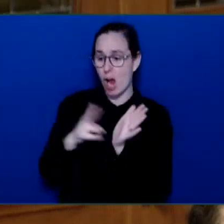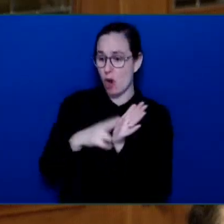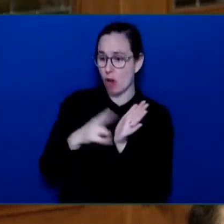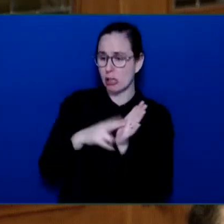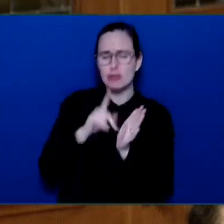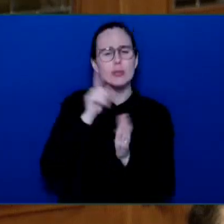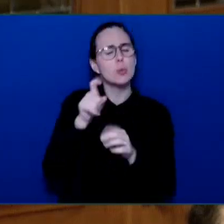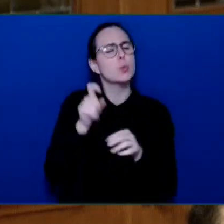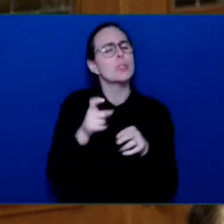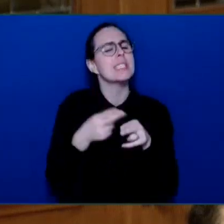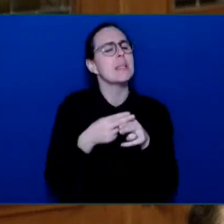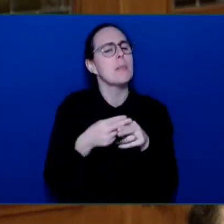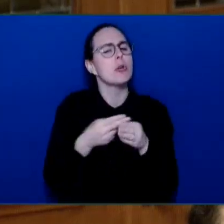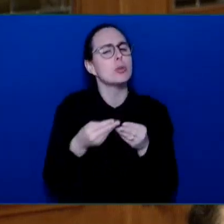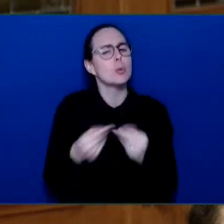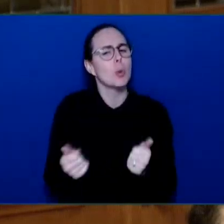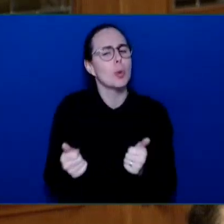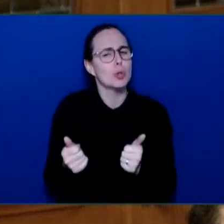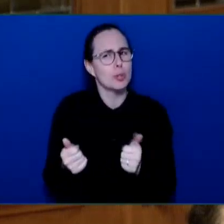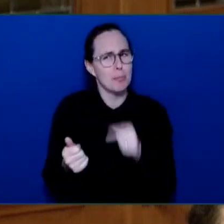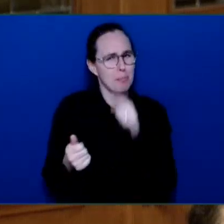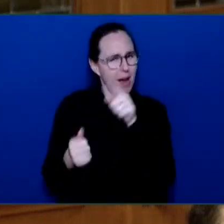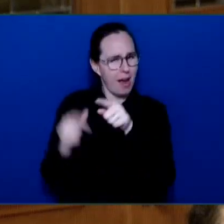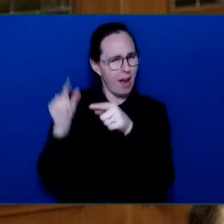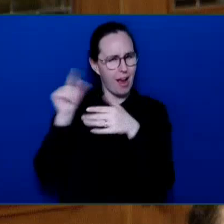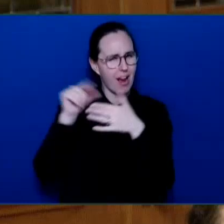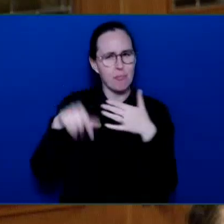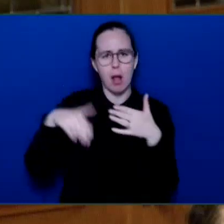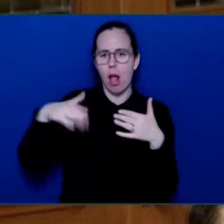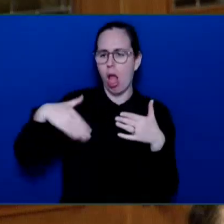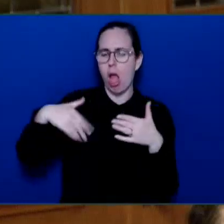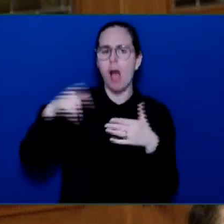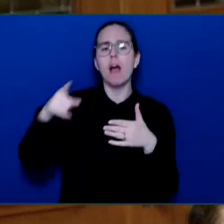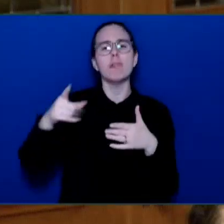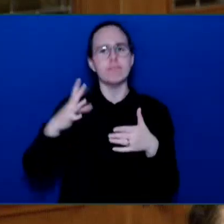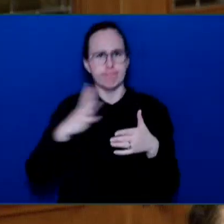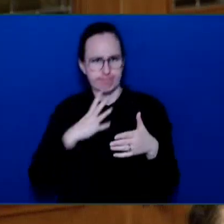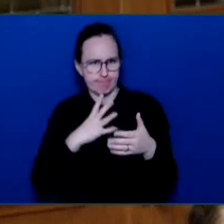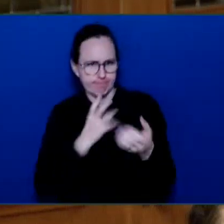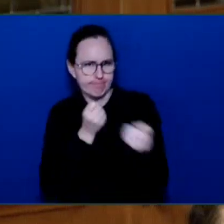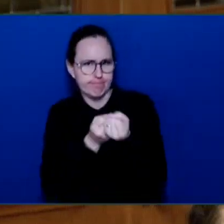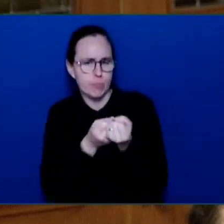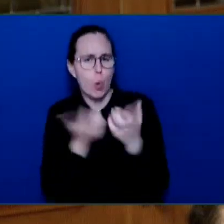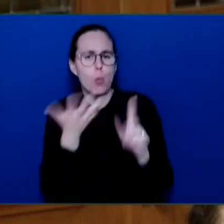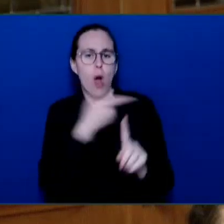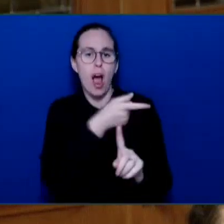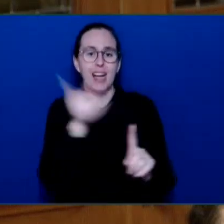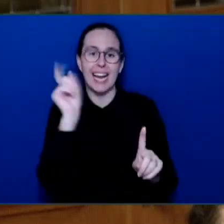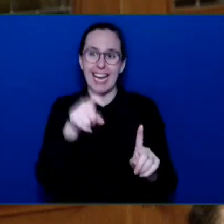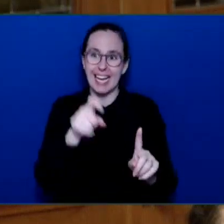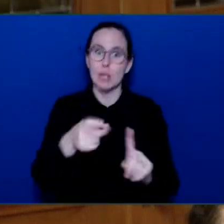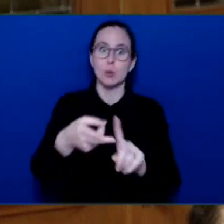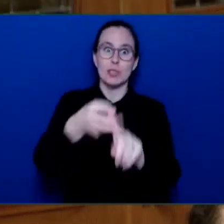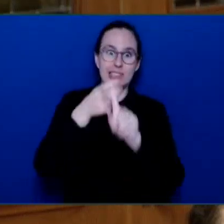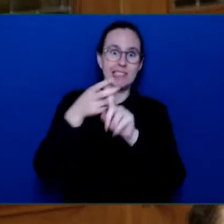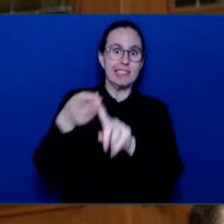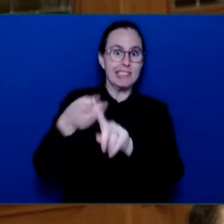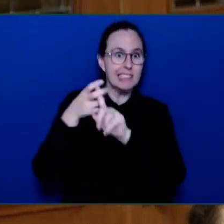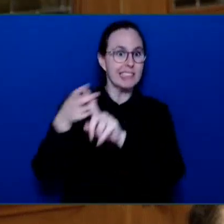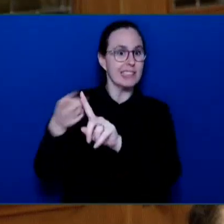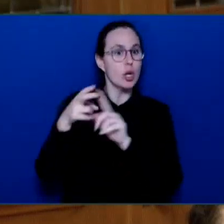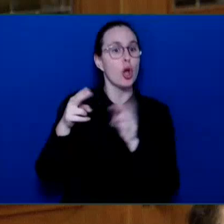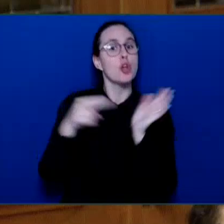retain nurses who are invaluable to the well-being of our healthcare system and our province. Through you, Honourable Speaker, to the Minister of